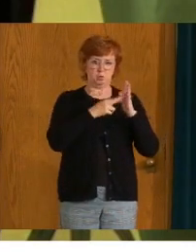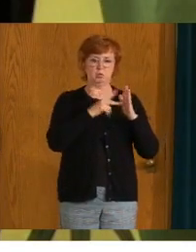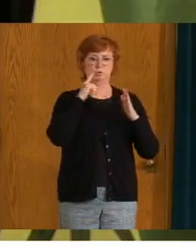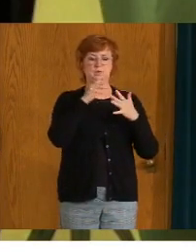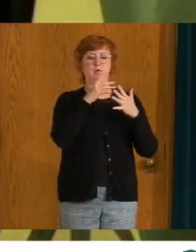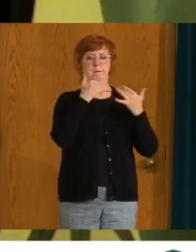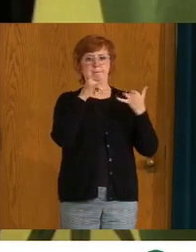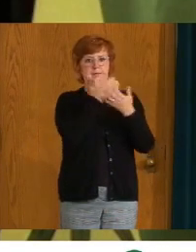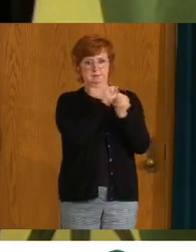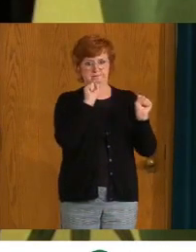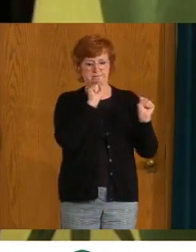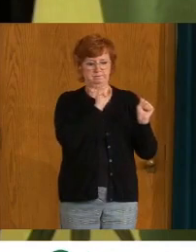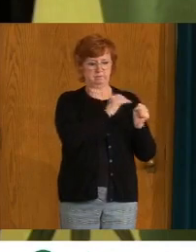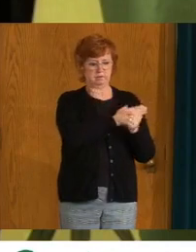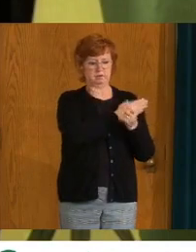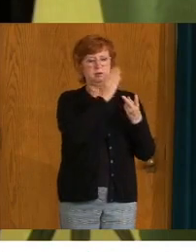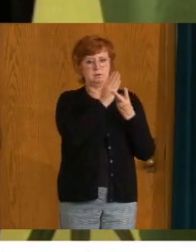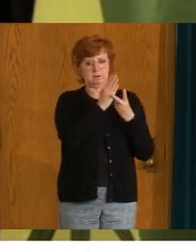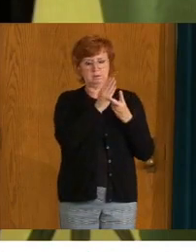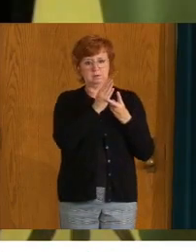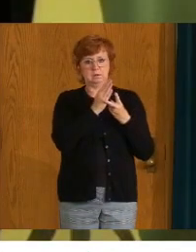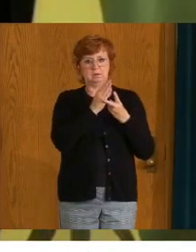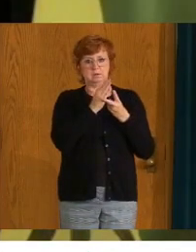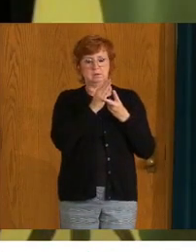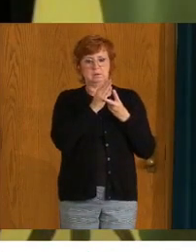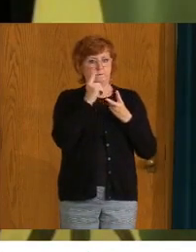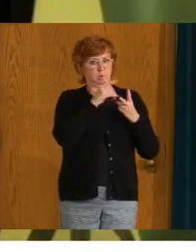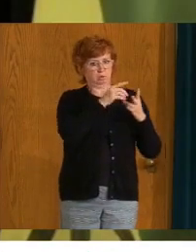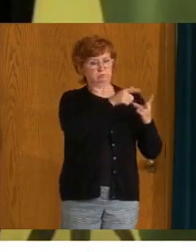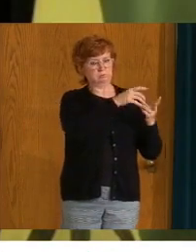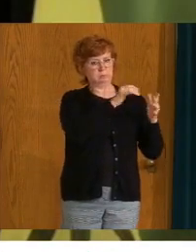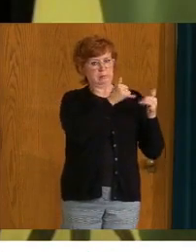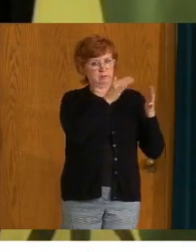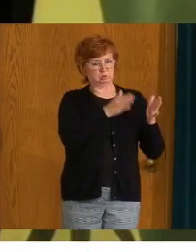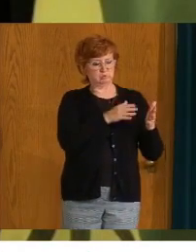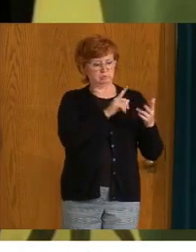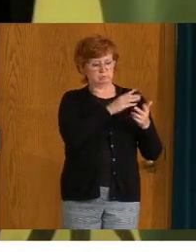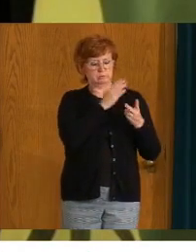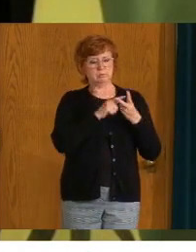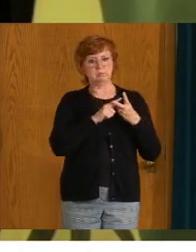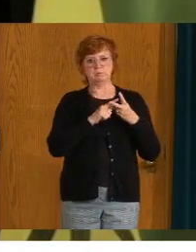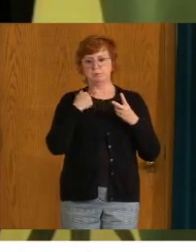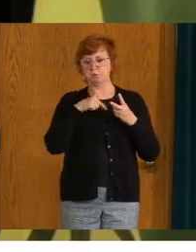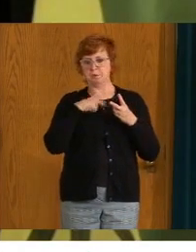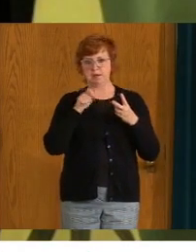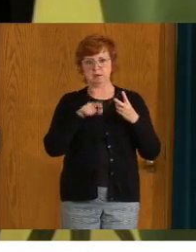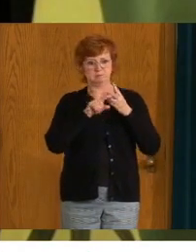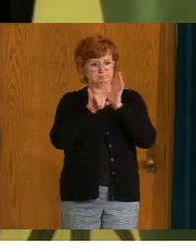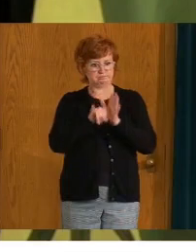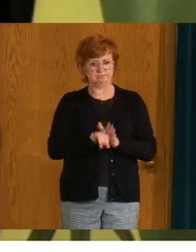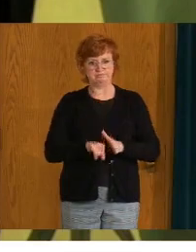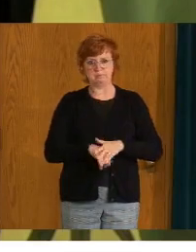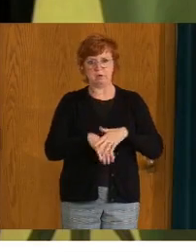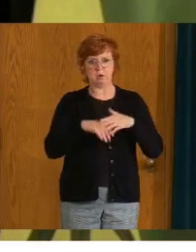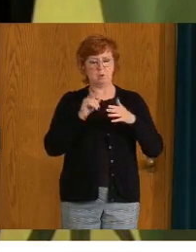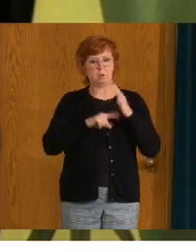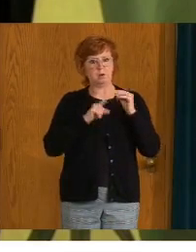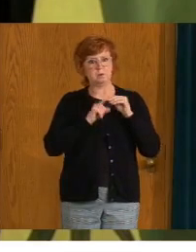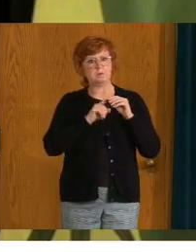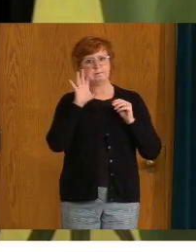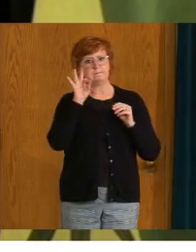2 of the process was then, whether we would even be able to have any degree of fans that would be, allowed in an open air